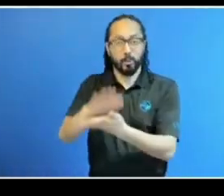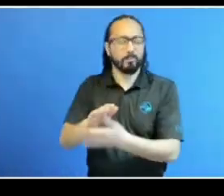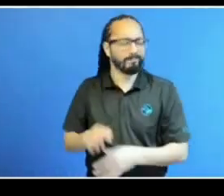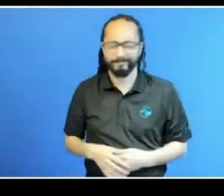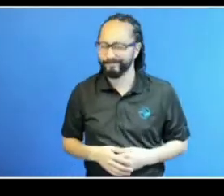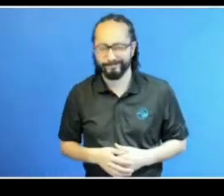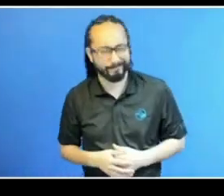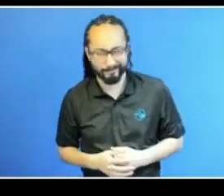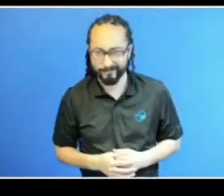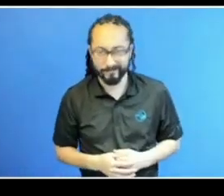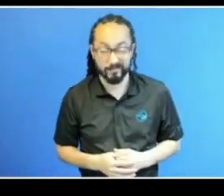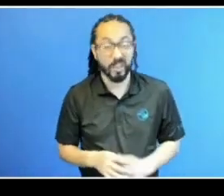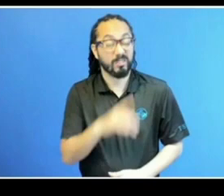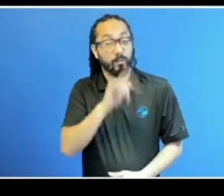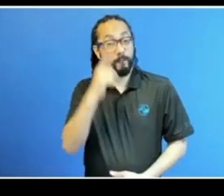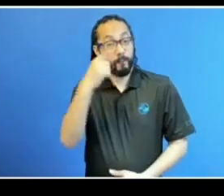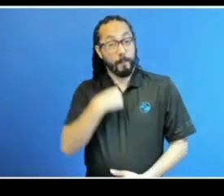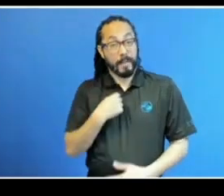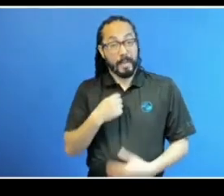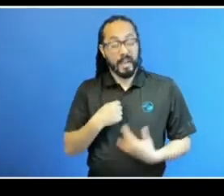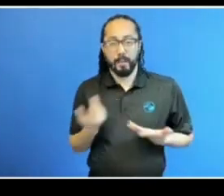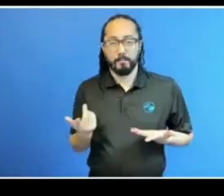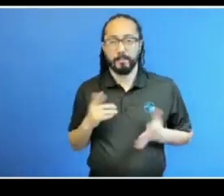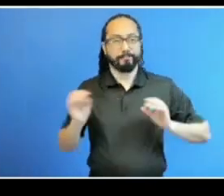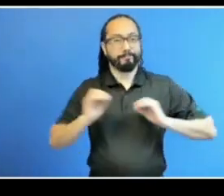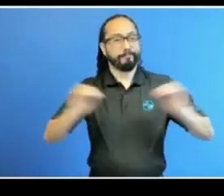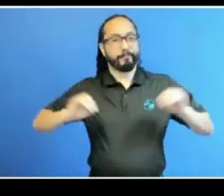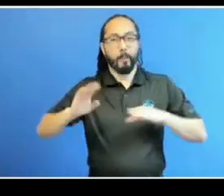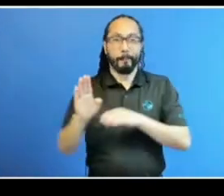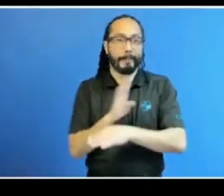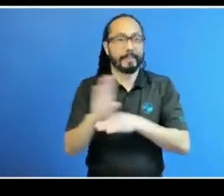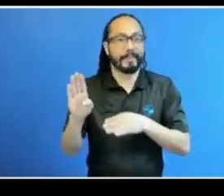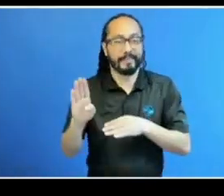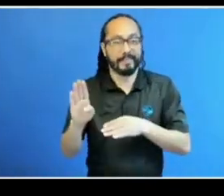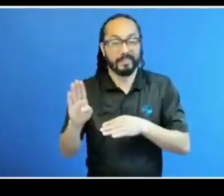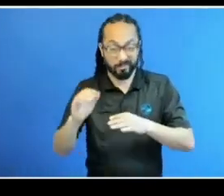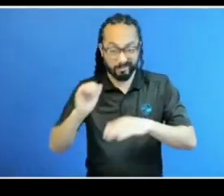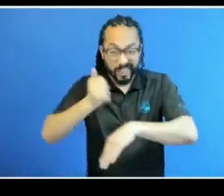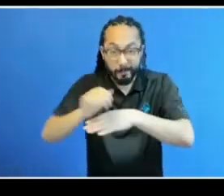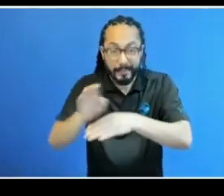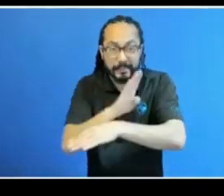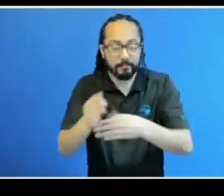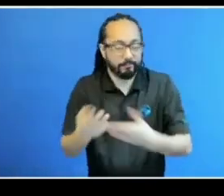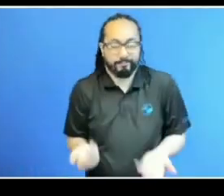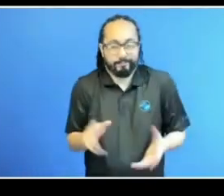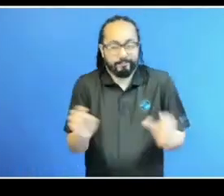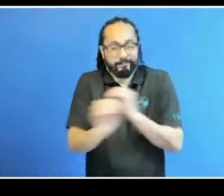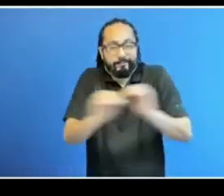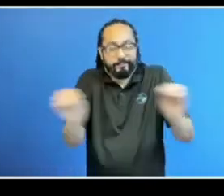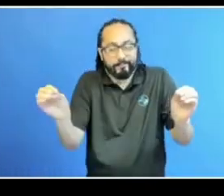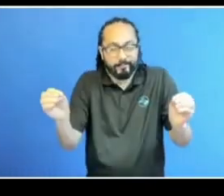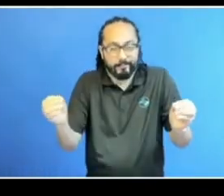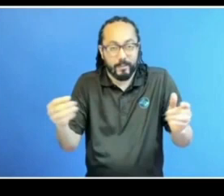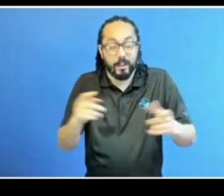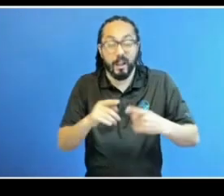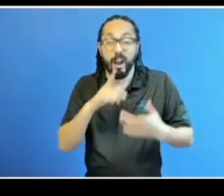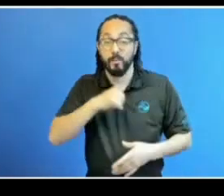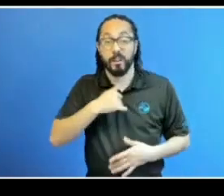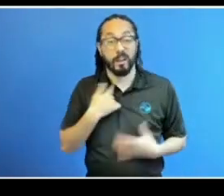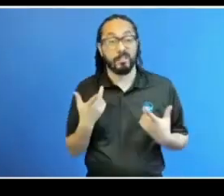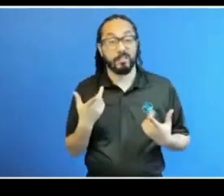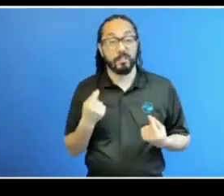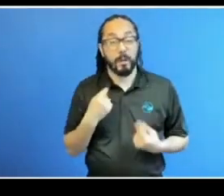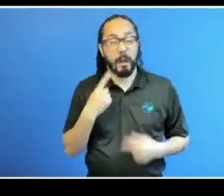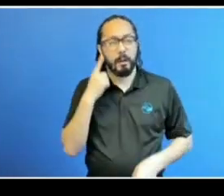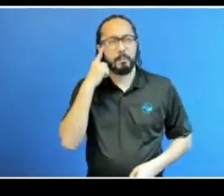had no plans, I had no intentions, no business starting a business. And I really just started from an idea. I